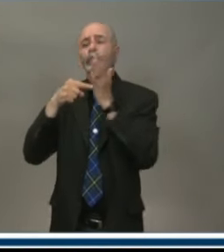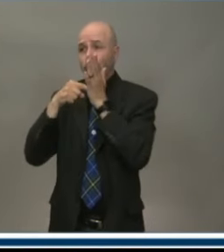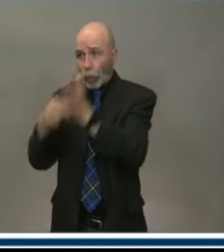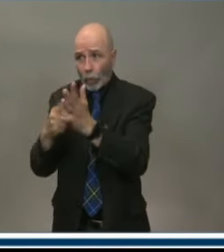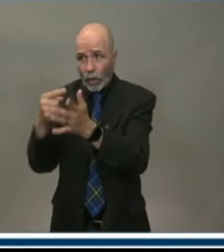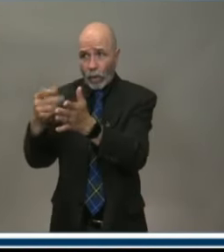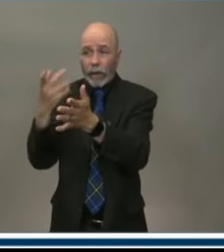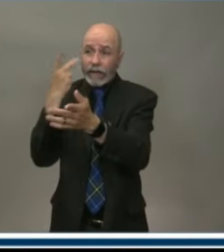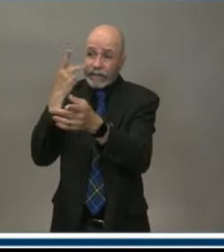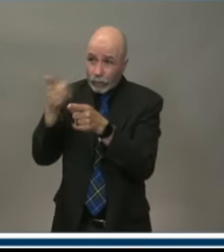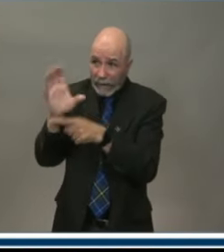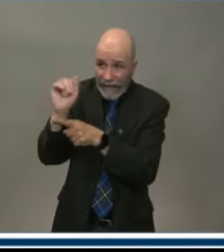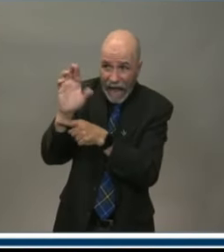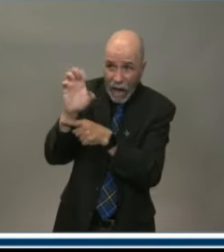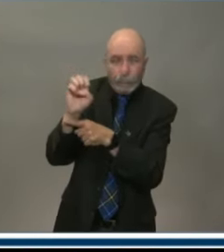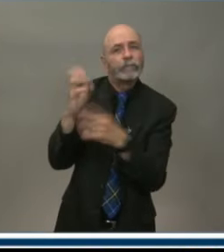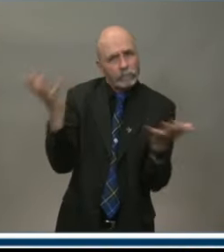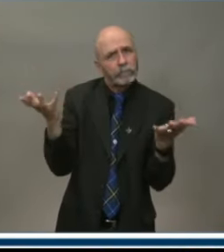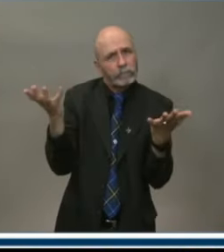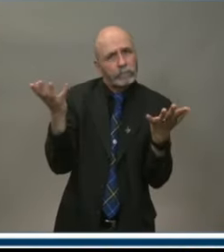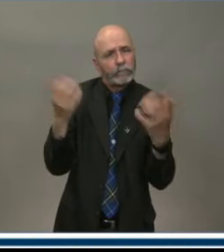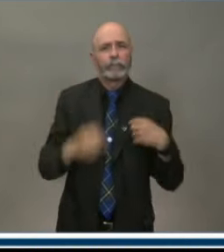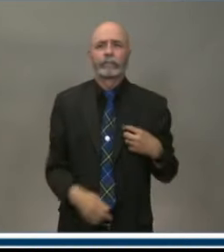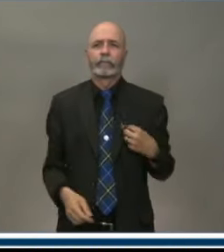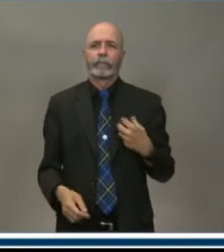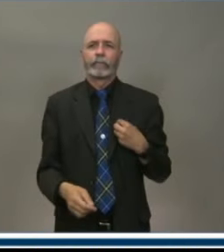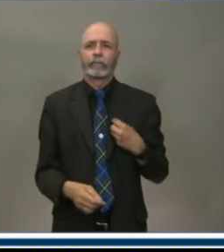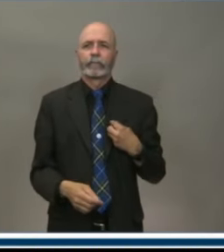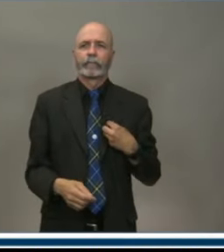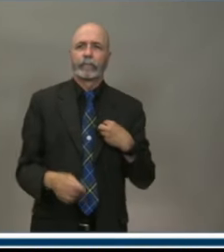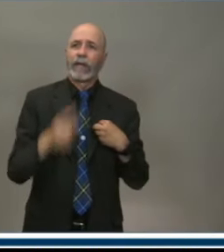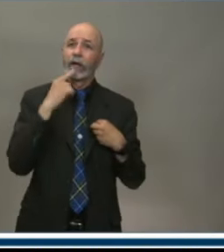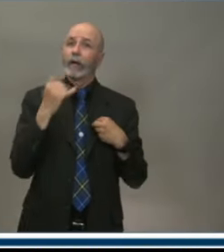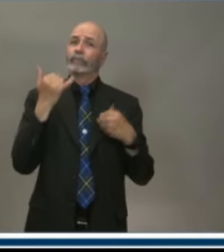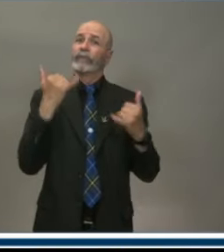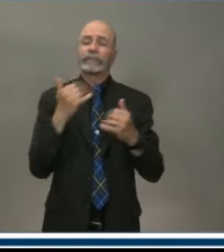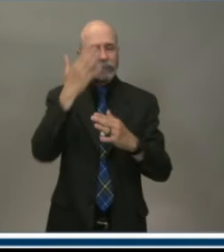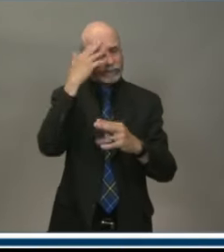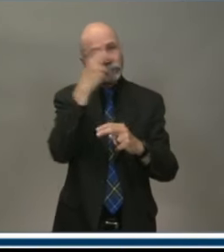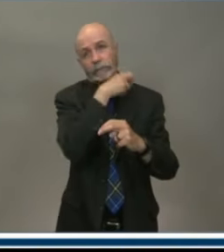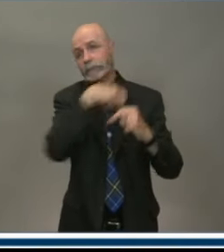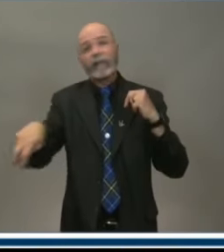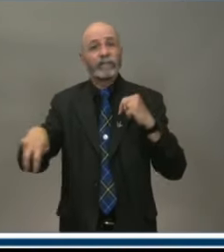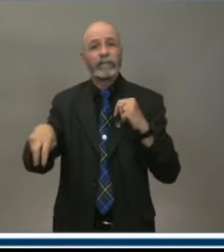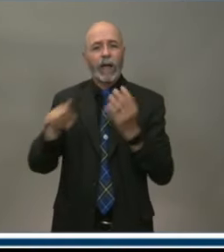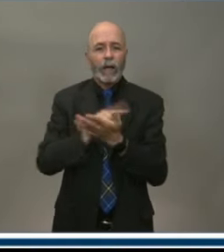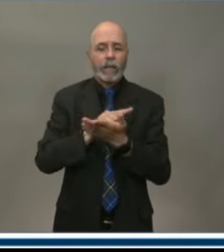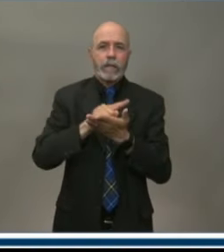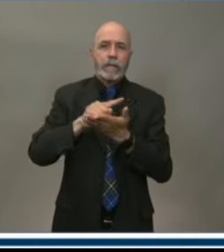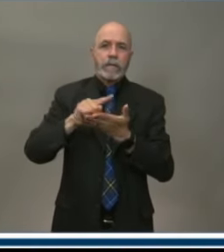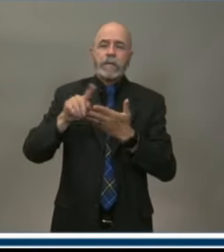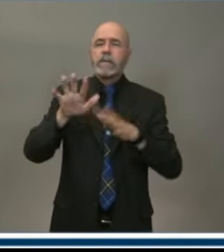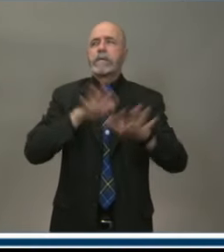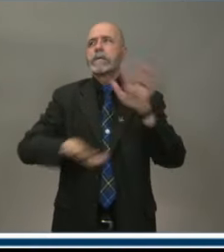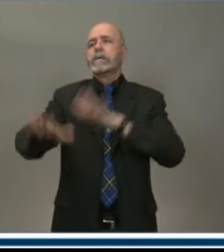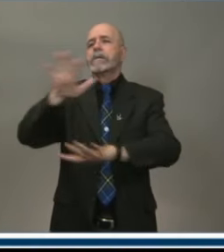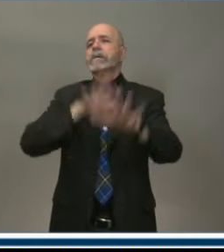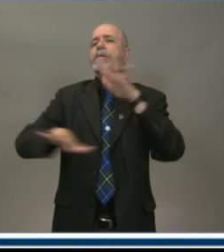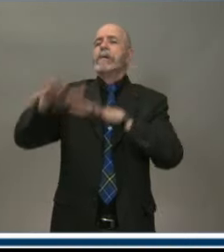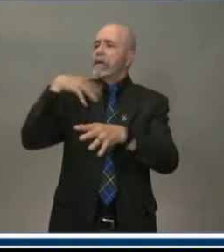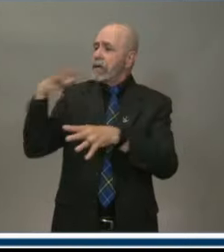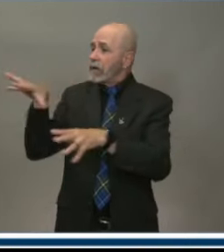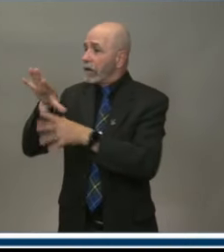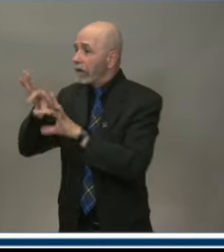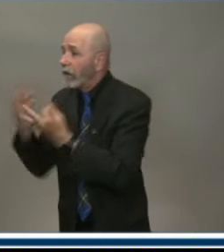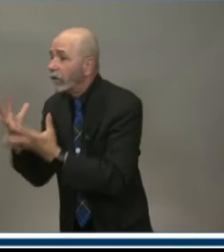a very difficult week for all Nova Scotians, and my heart remains heavy. The shocking violence of last weekend and the